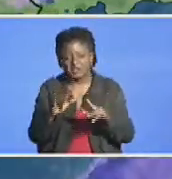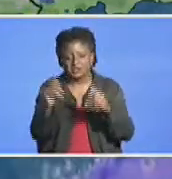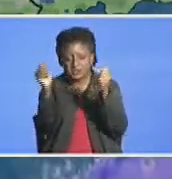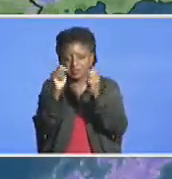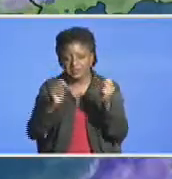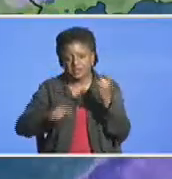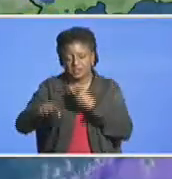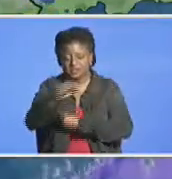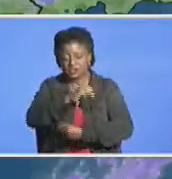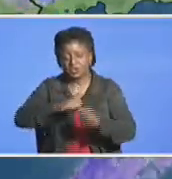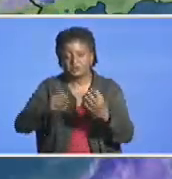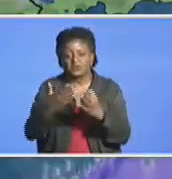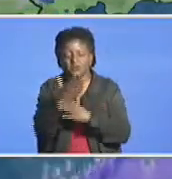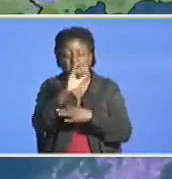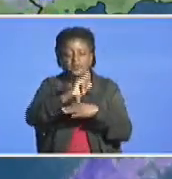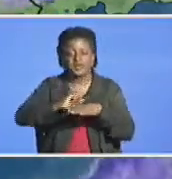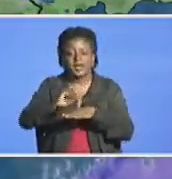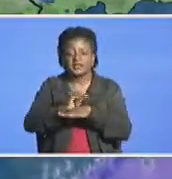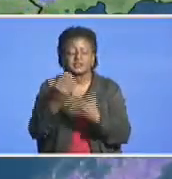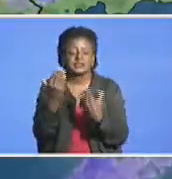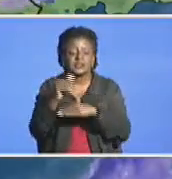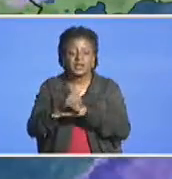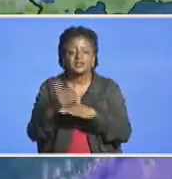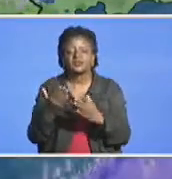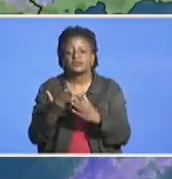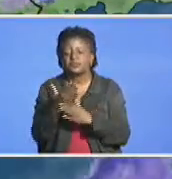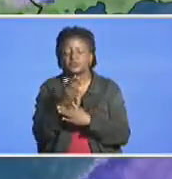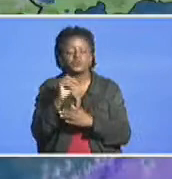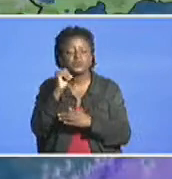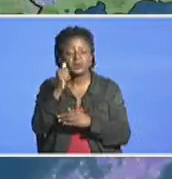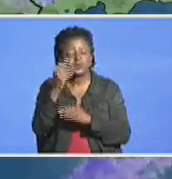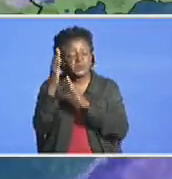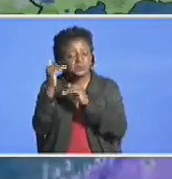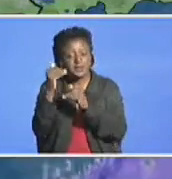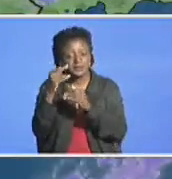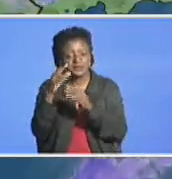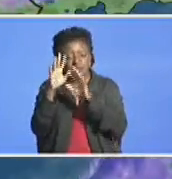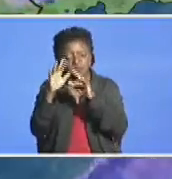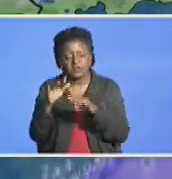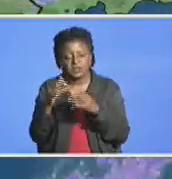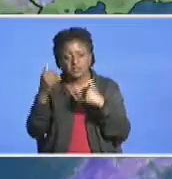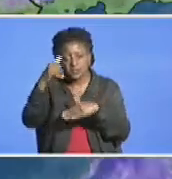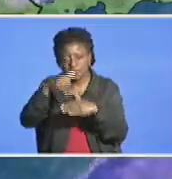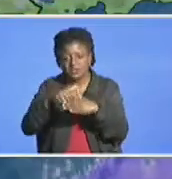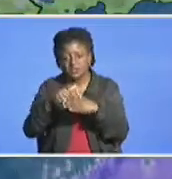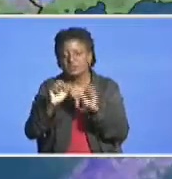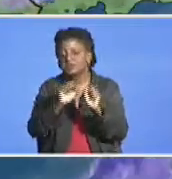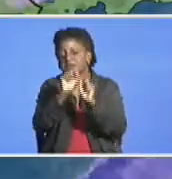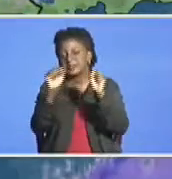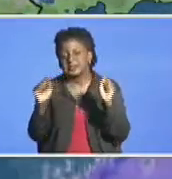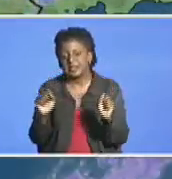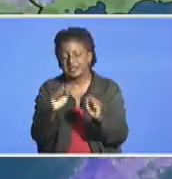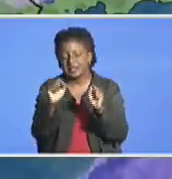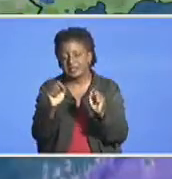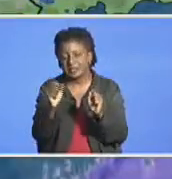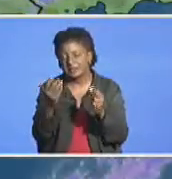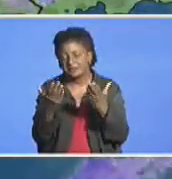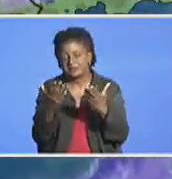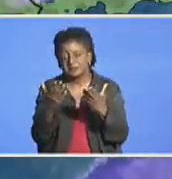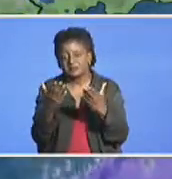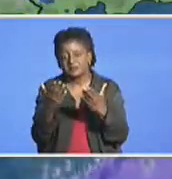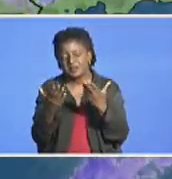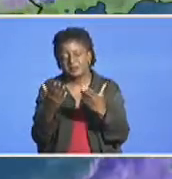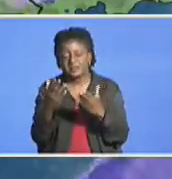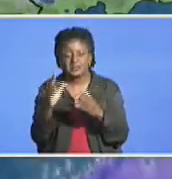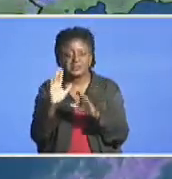throughout the 700 Islands tonight through tomorrow. And we expect these rains to really hang around right into about Saturday or so. Wouldn't be until about Sunday Sunday before you see